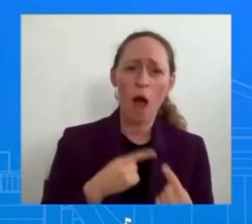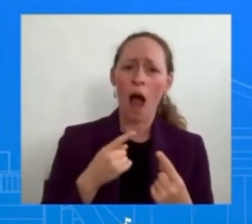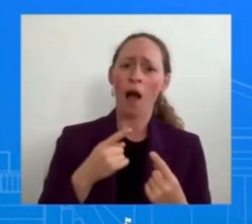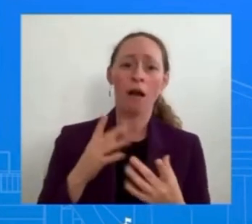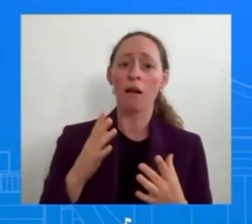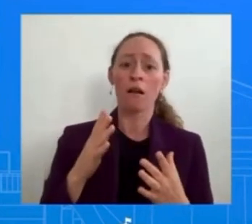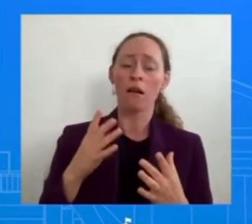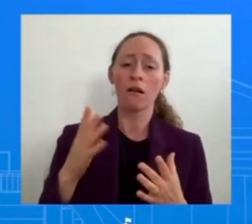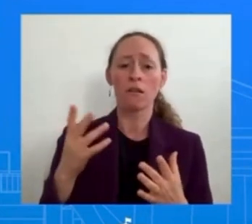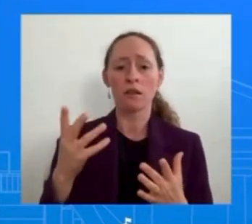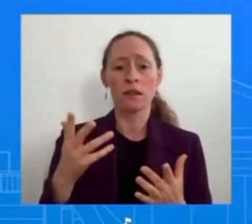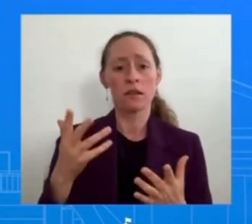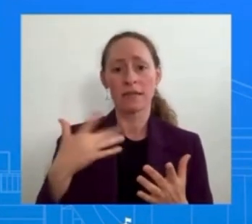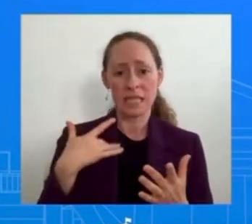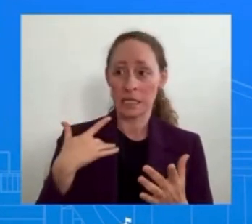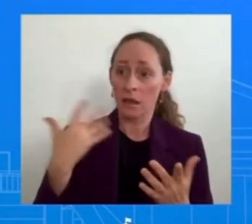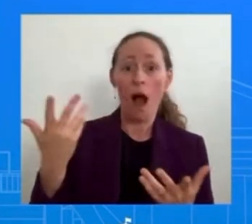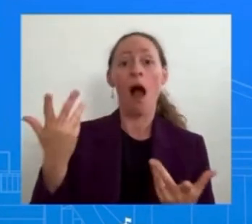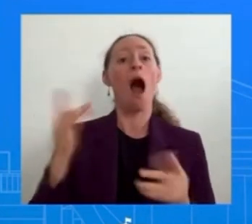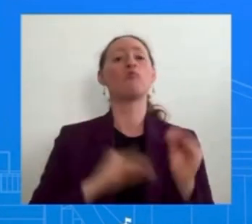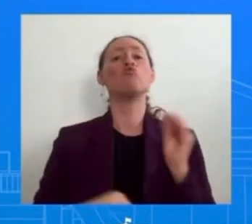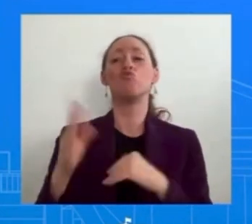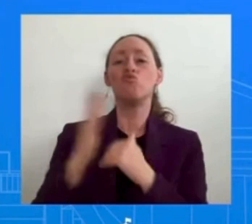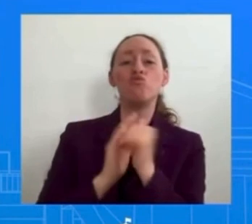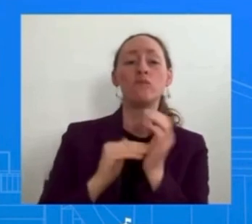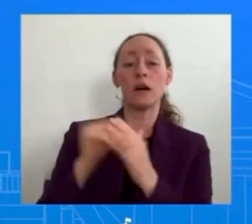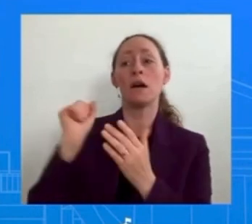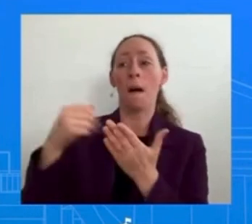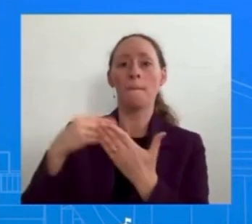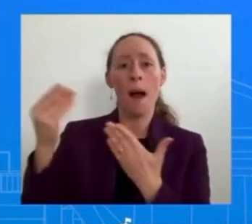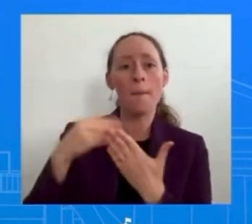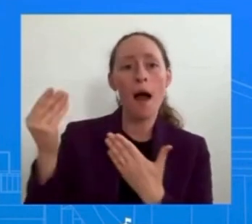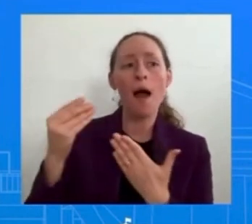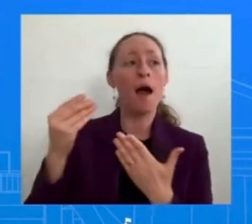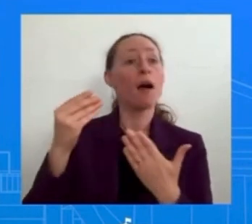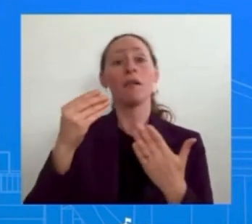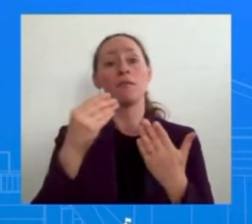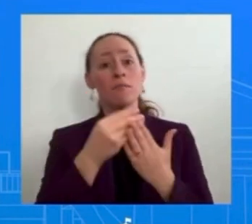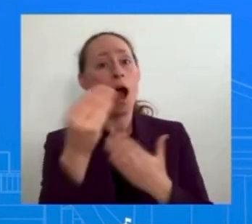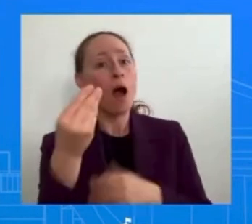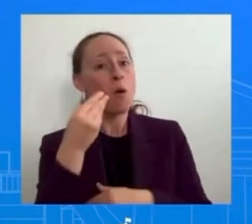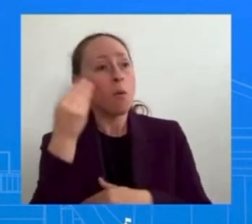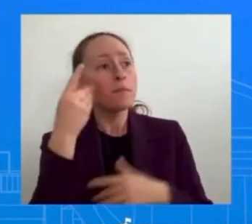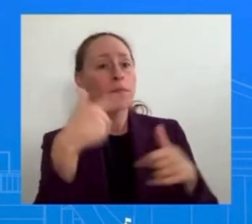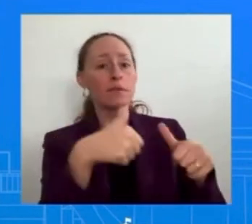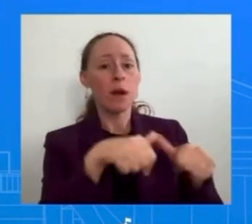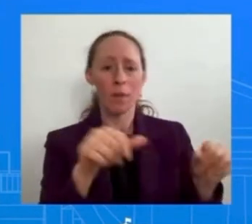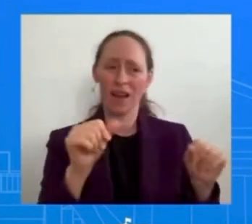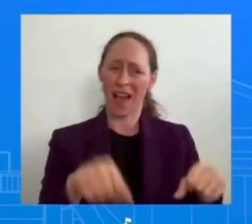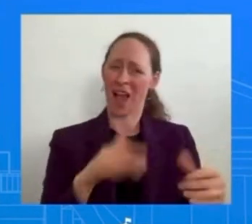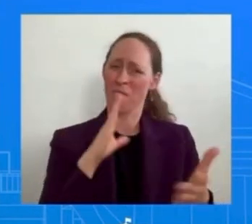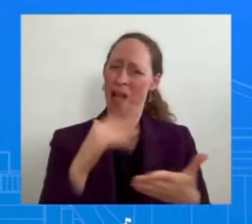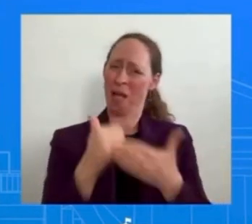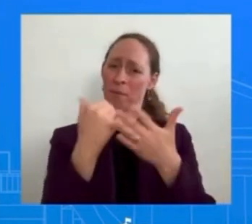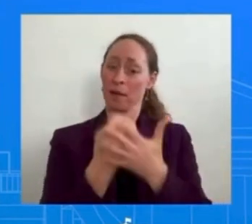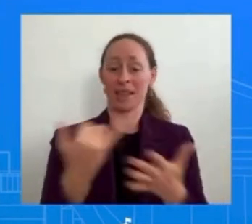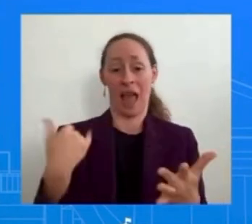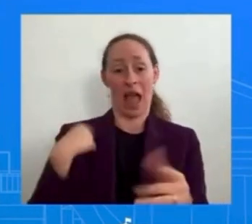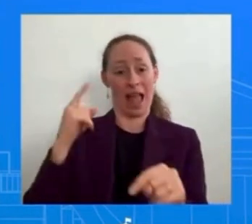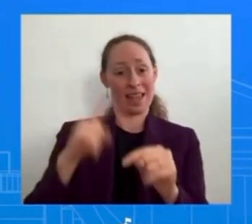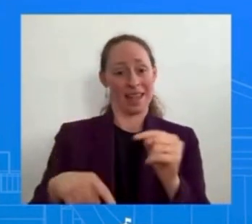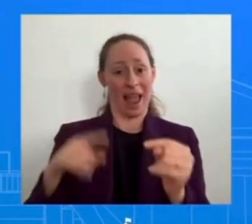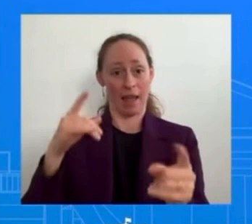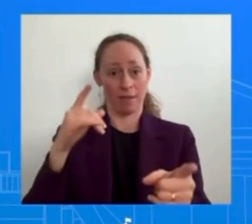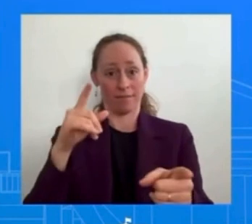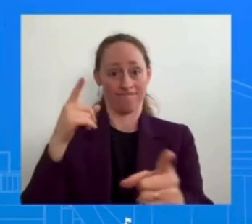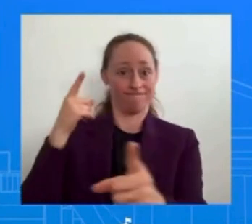are benefits on both sides. I can't speak directly to the Target question. I have not seen that reporting, but I can speak broadly to